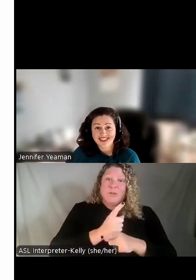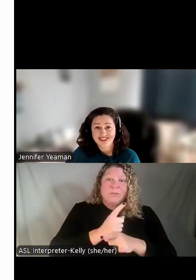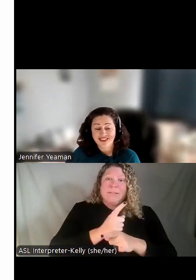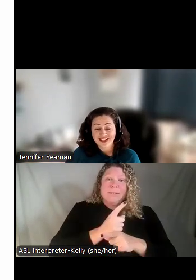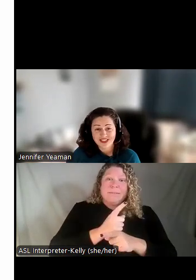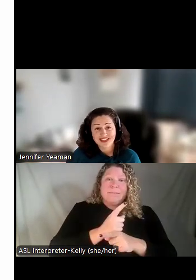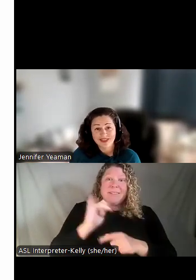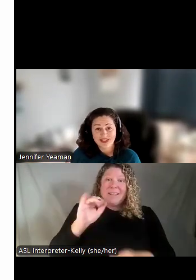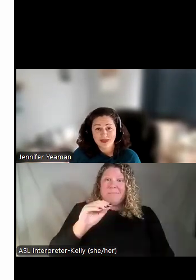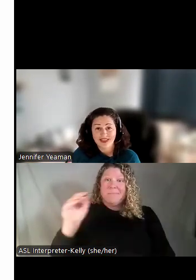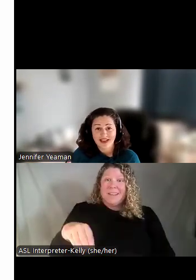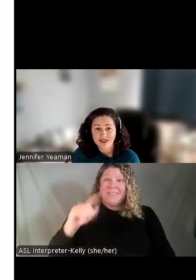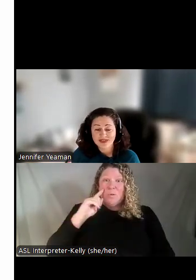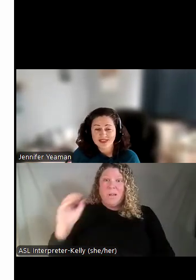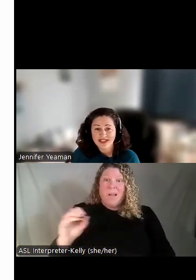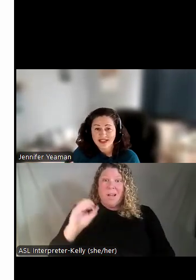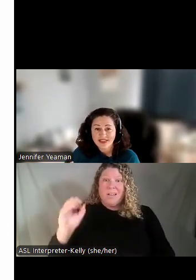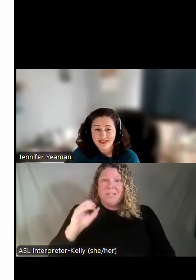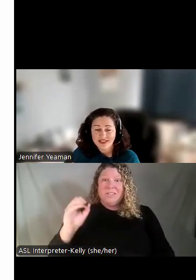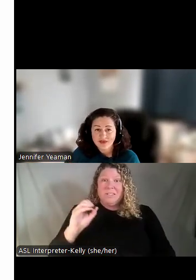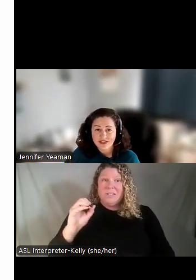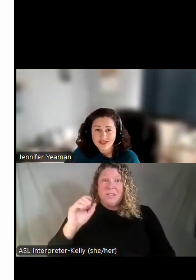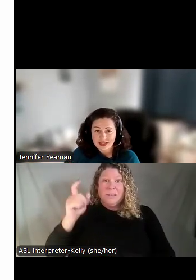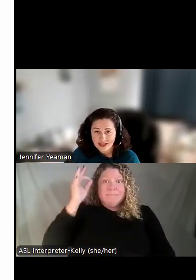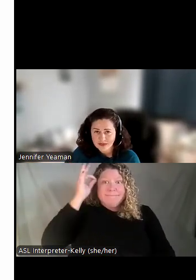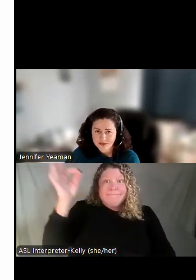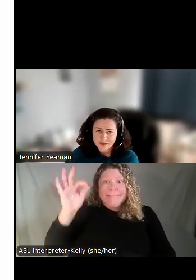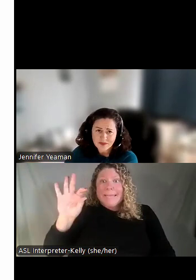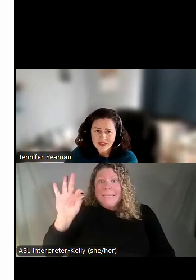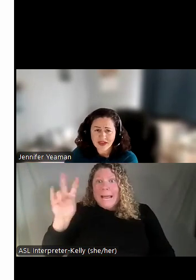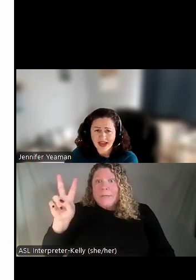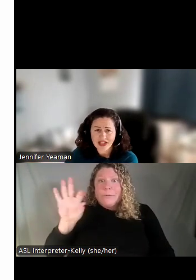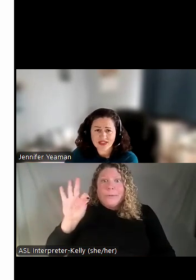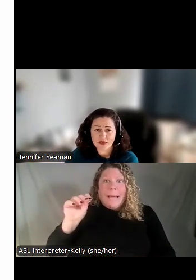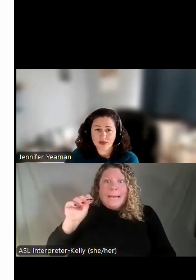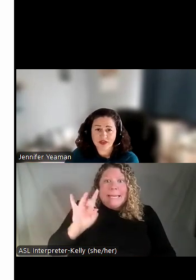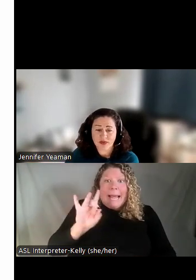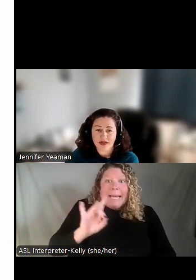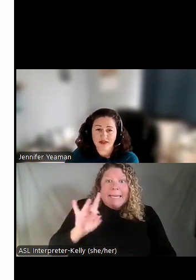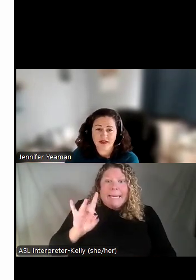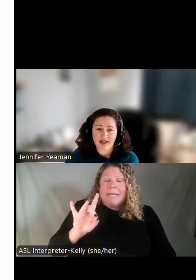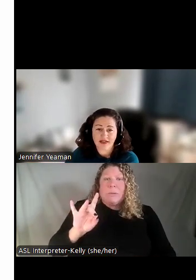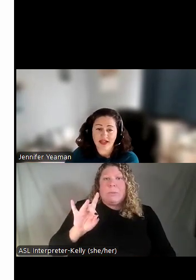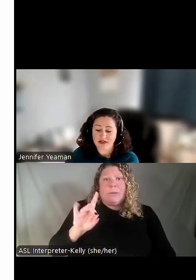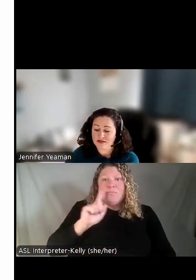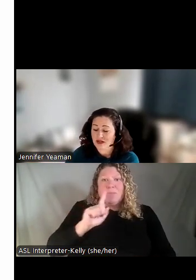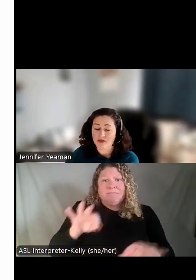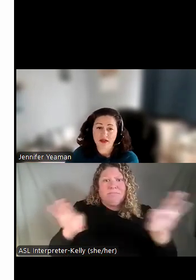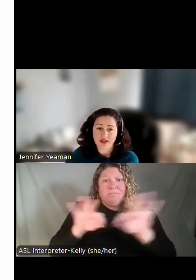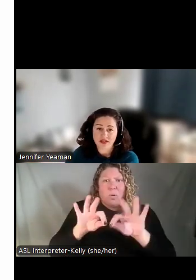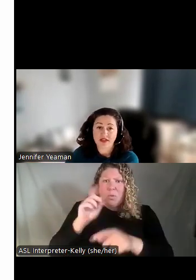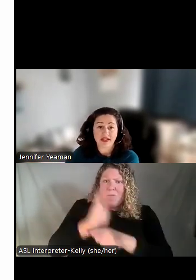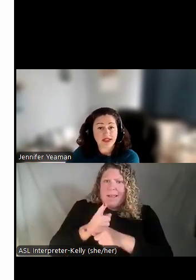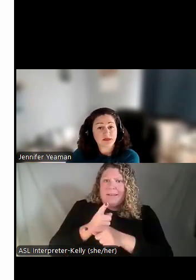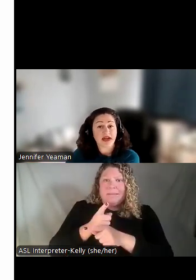the percentages for an oxygen, especially being that close, the difference in the accuracy was really important. And in the case of